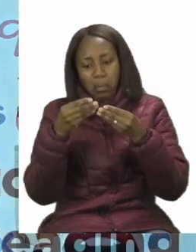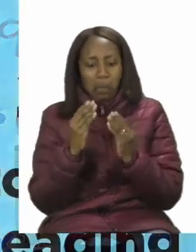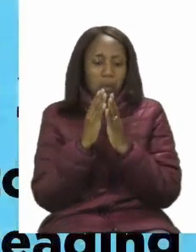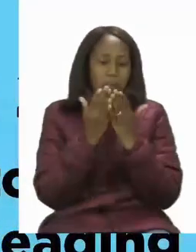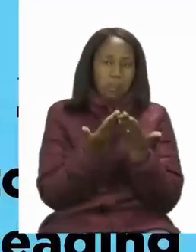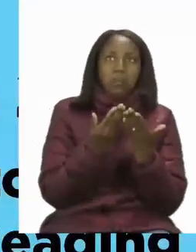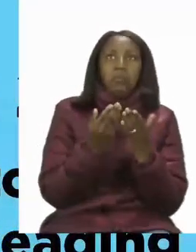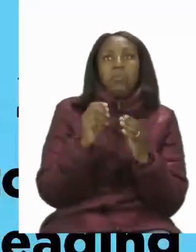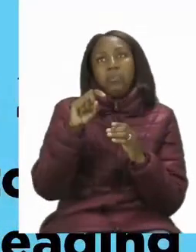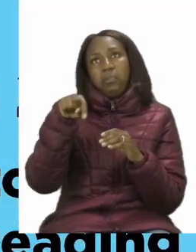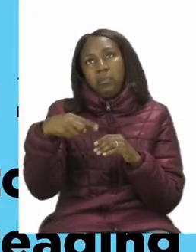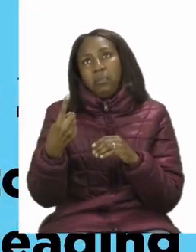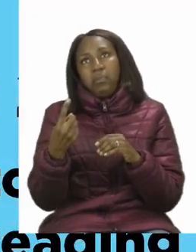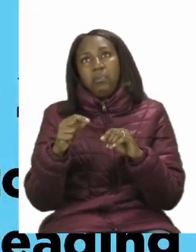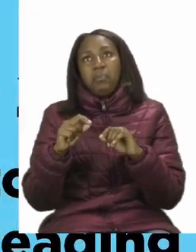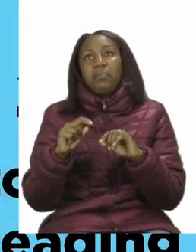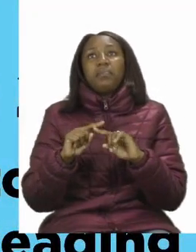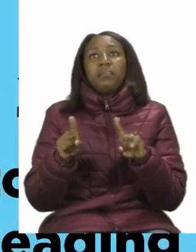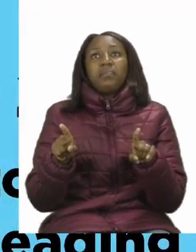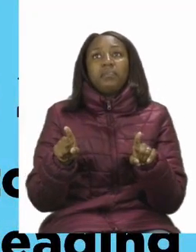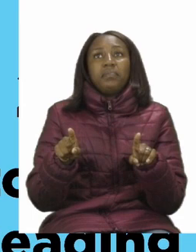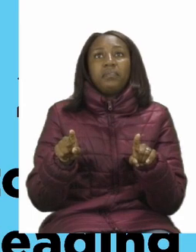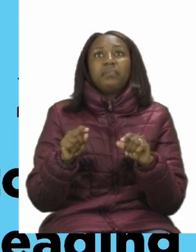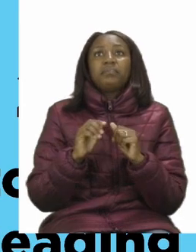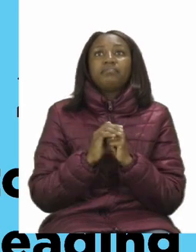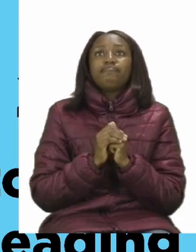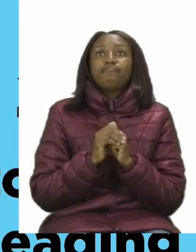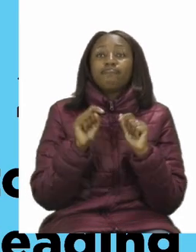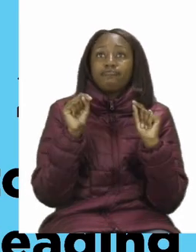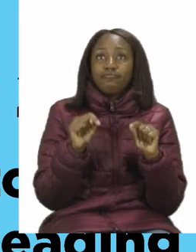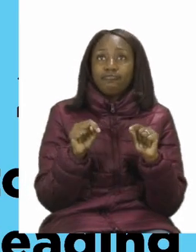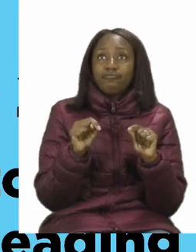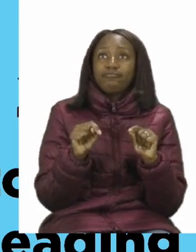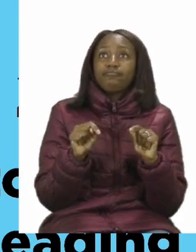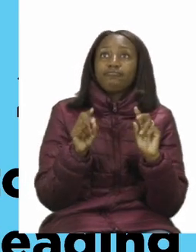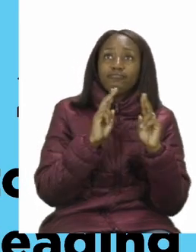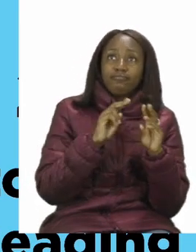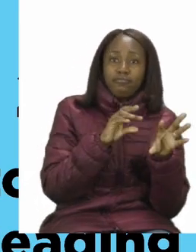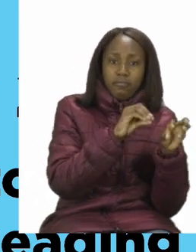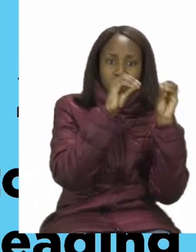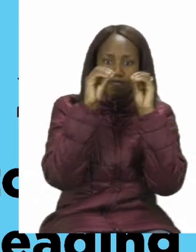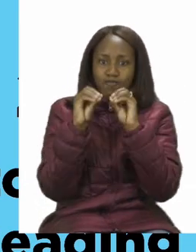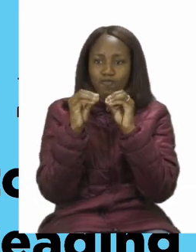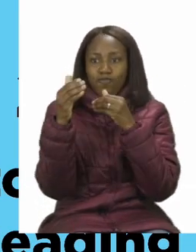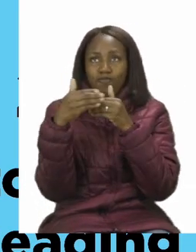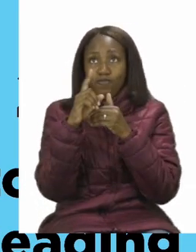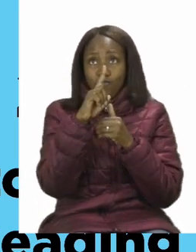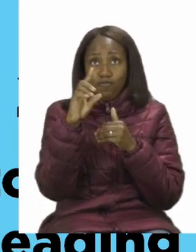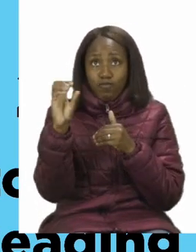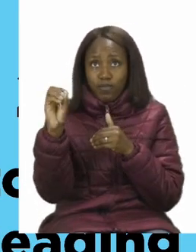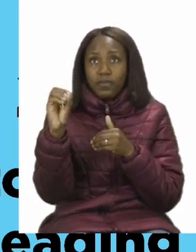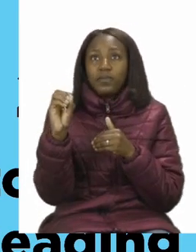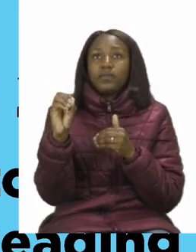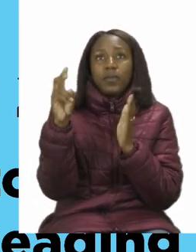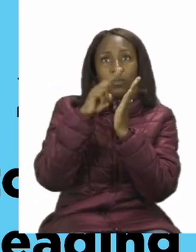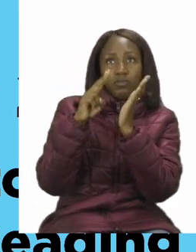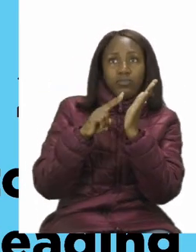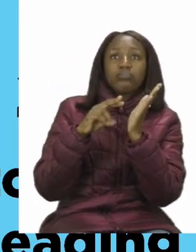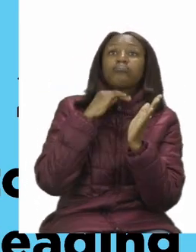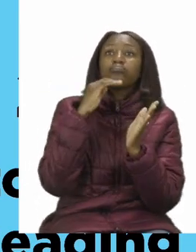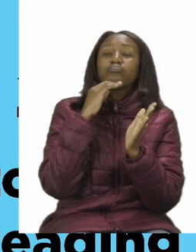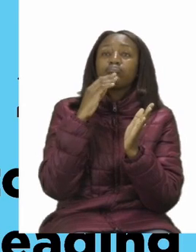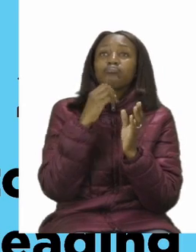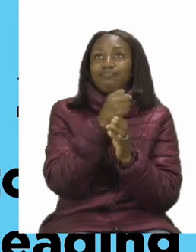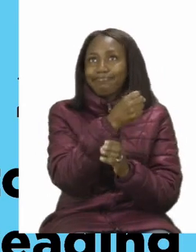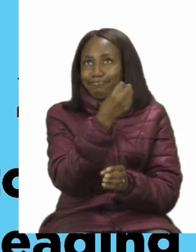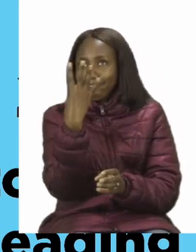else. For today's lesson, we'll be doing rounding off to the nearest 10, reading comprehension,